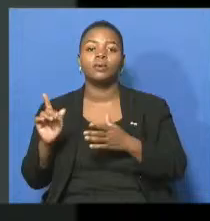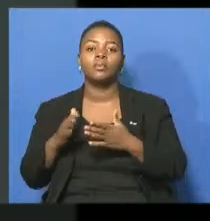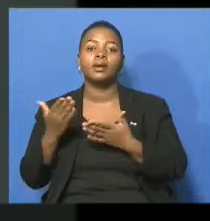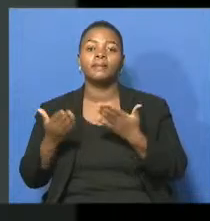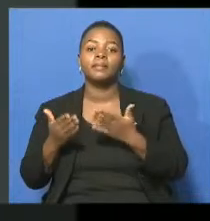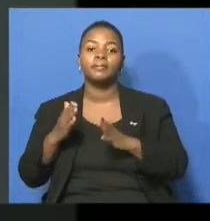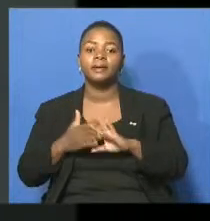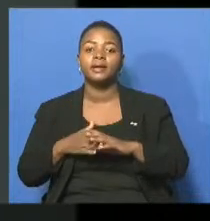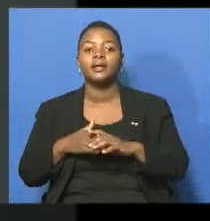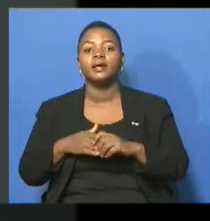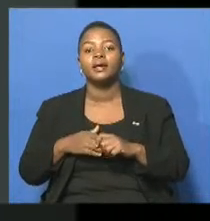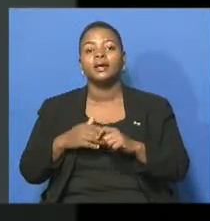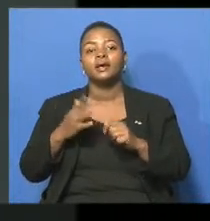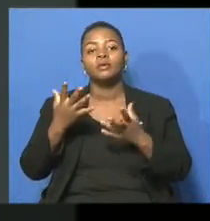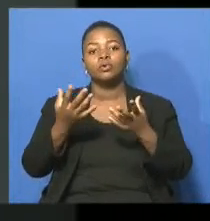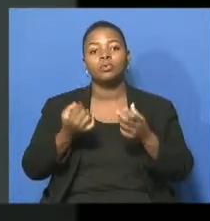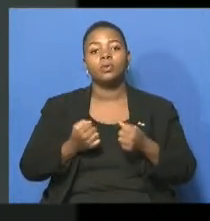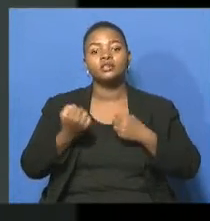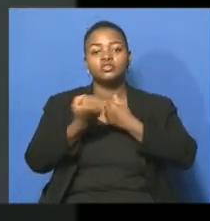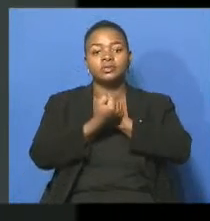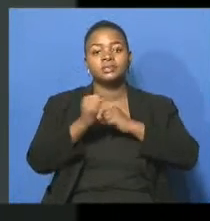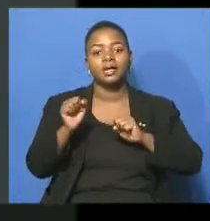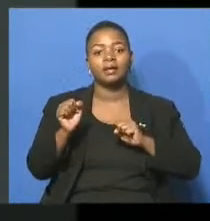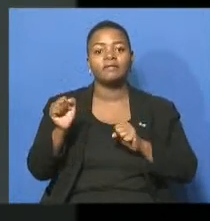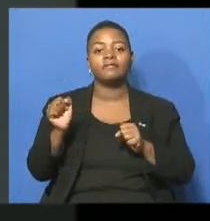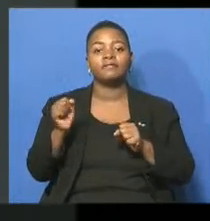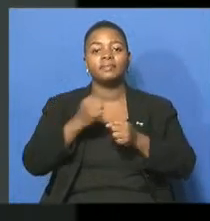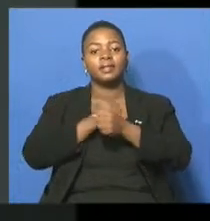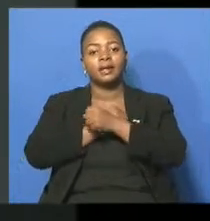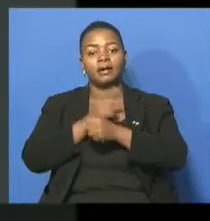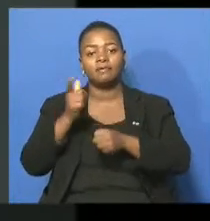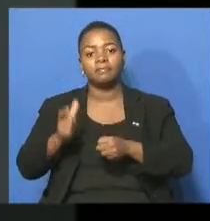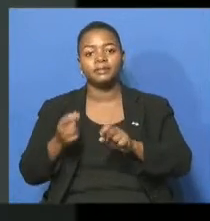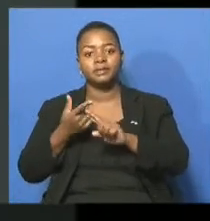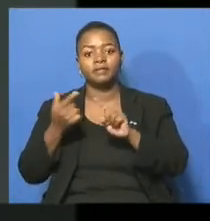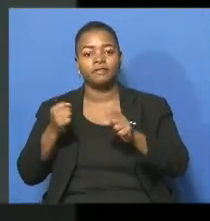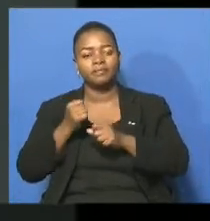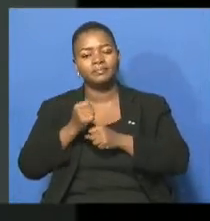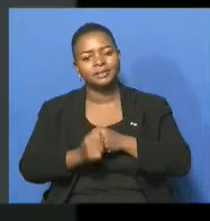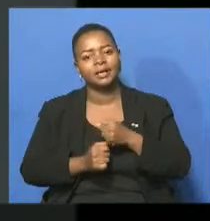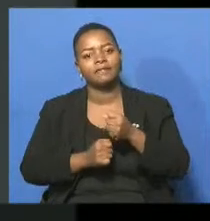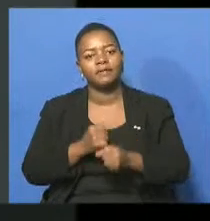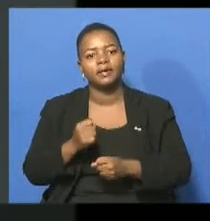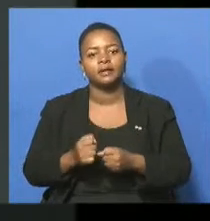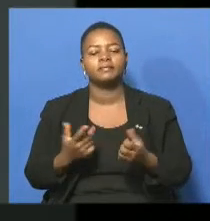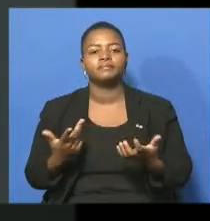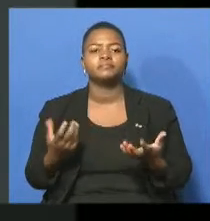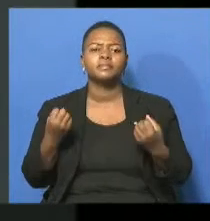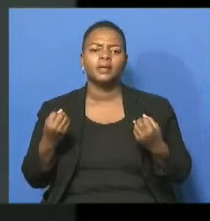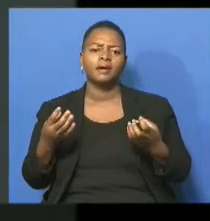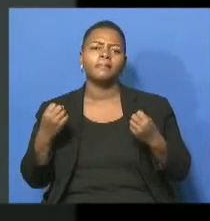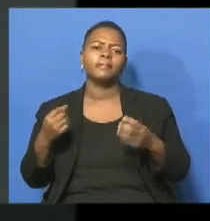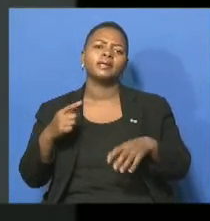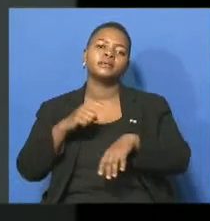it's the desire to save the loved one from suffering, it's